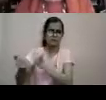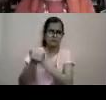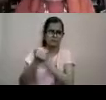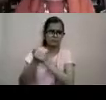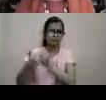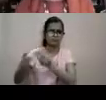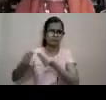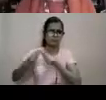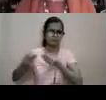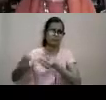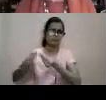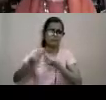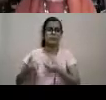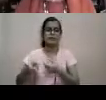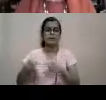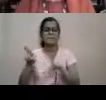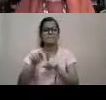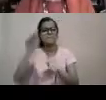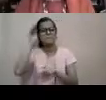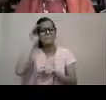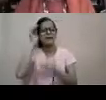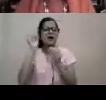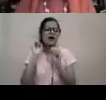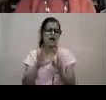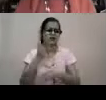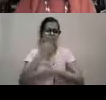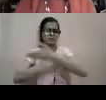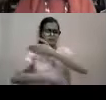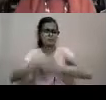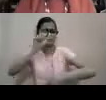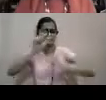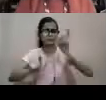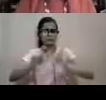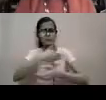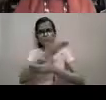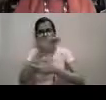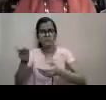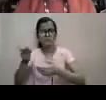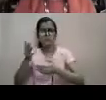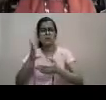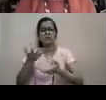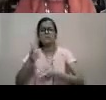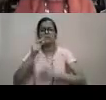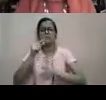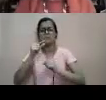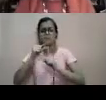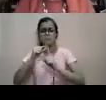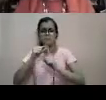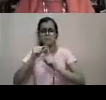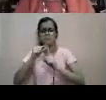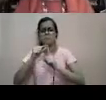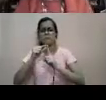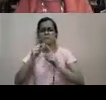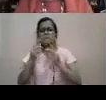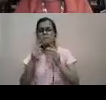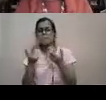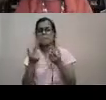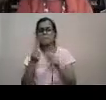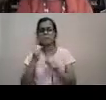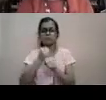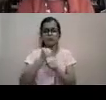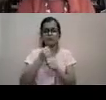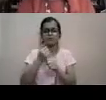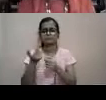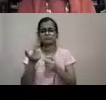for disabled people and the public purse. It is a viewpoint which meets strong resistance with our